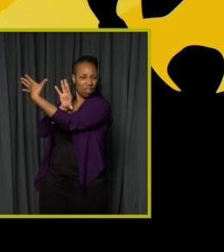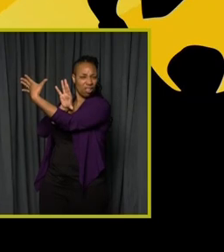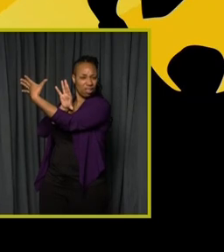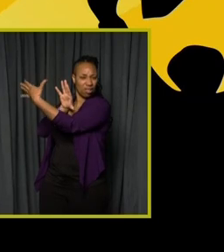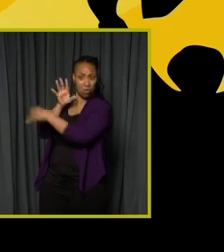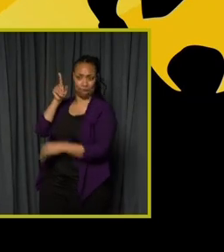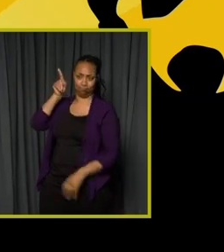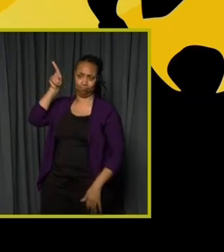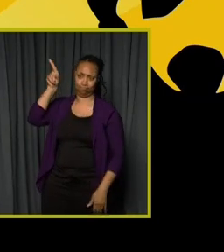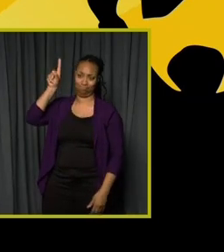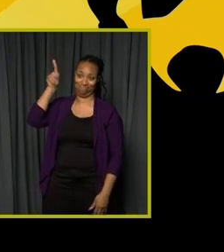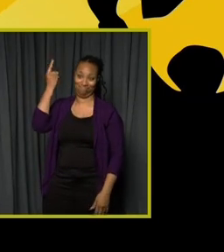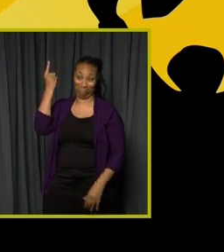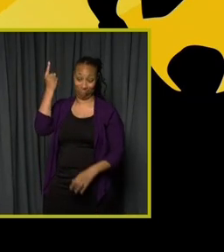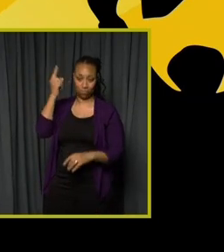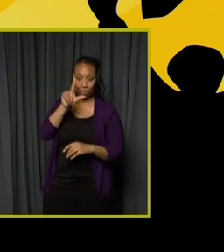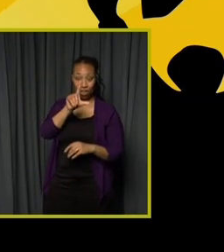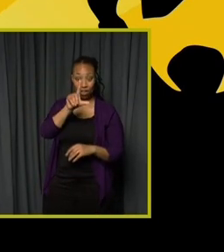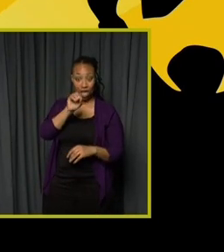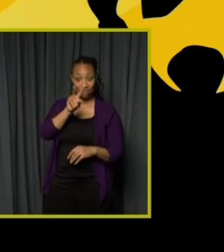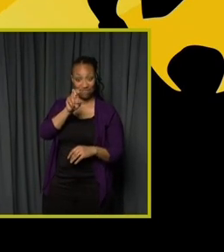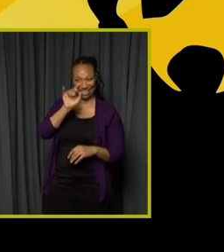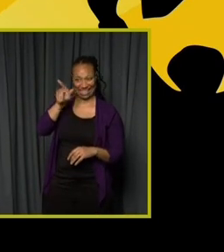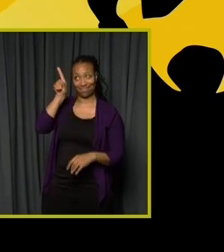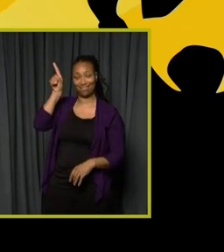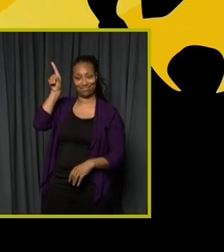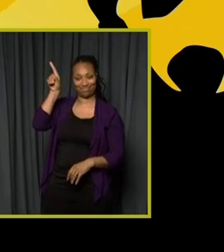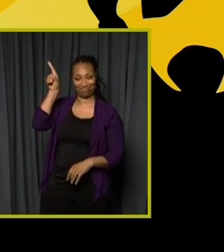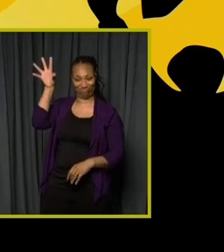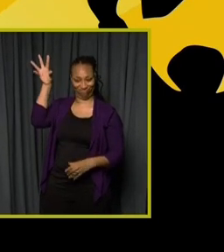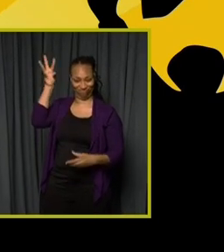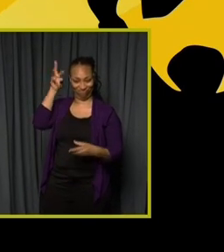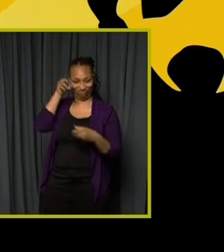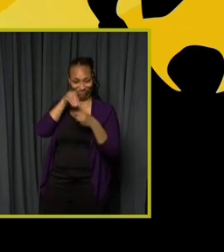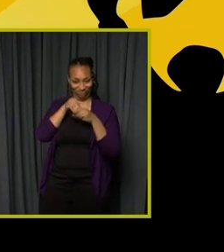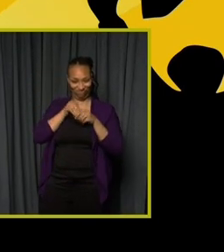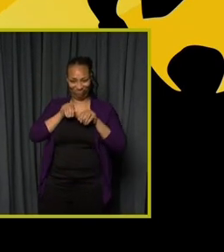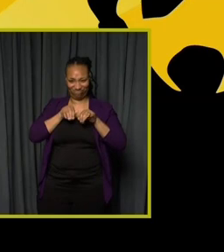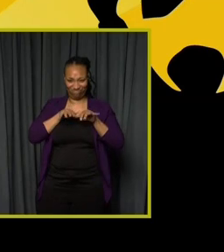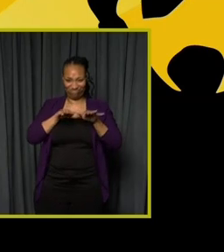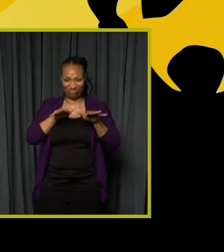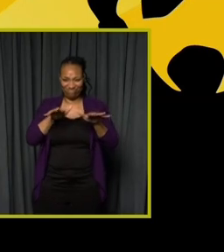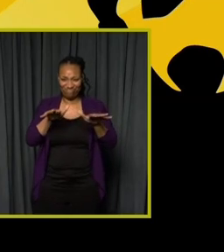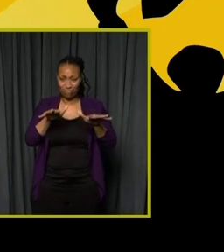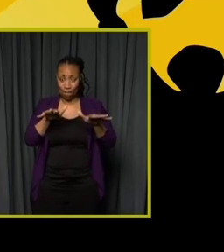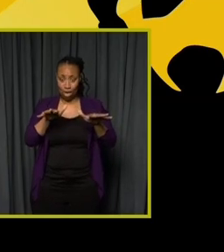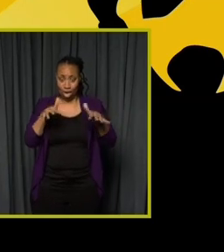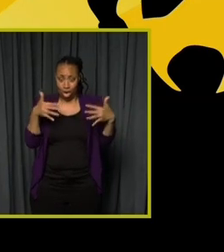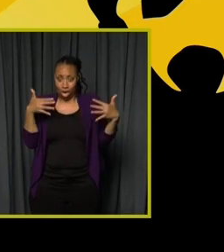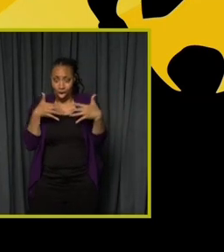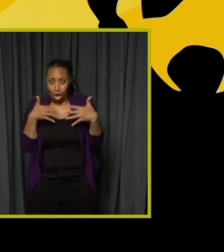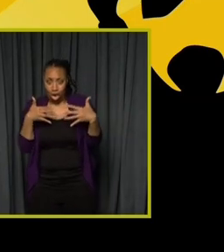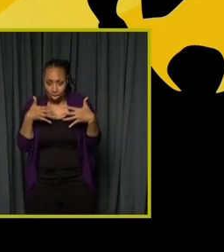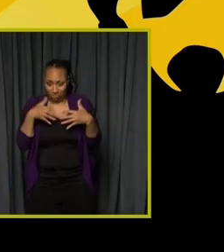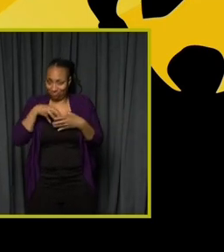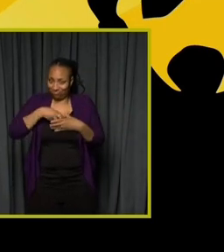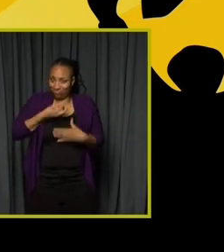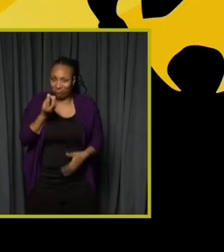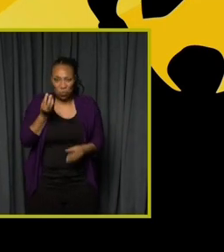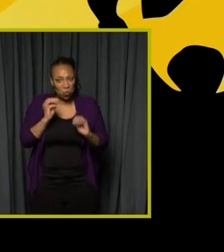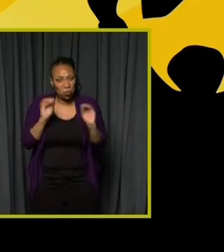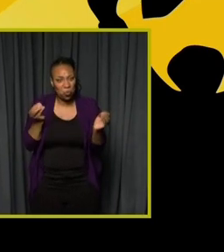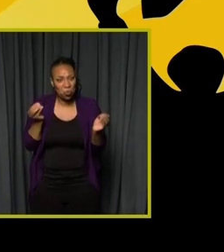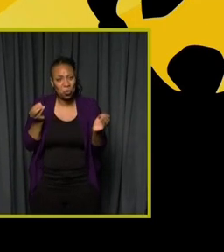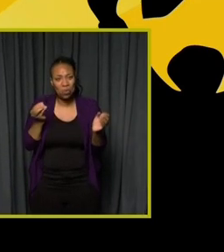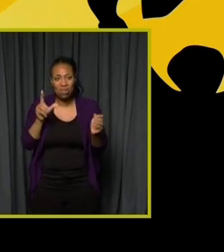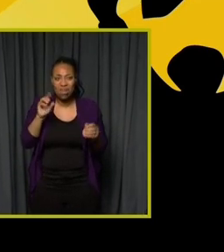us, God, that there is no fear in love and that love casts out fear. The greatest commandment is to love